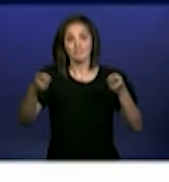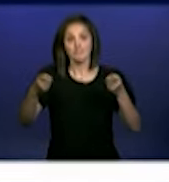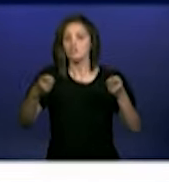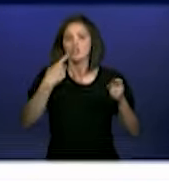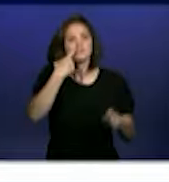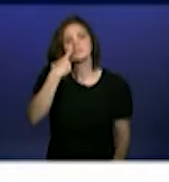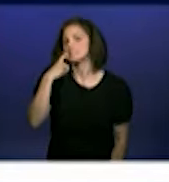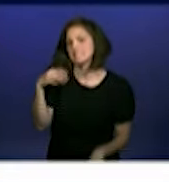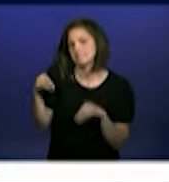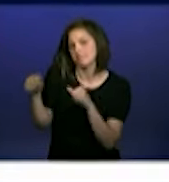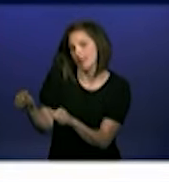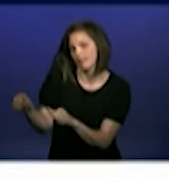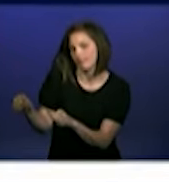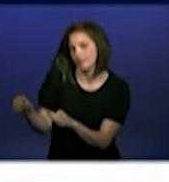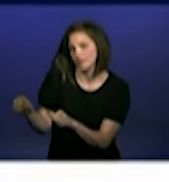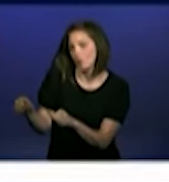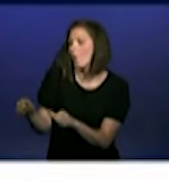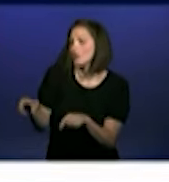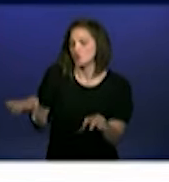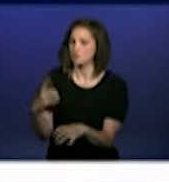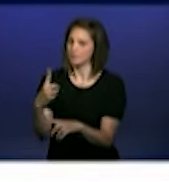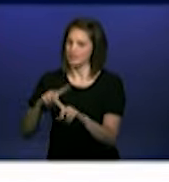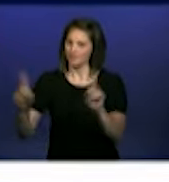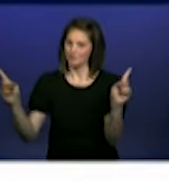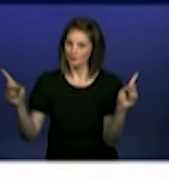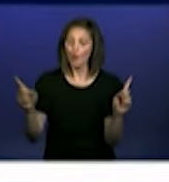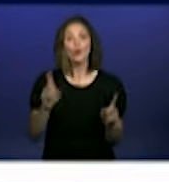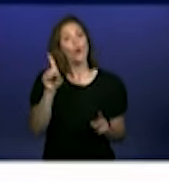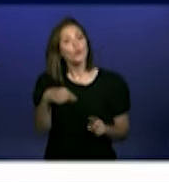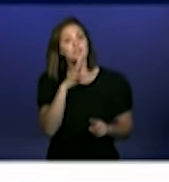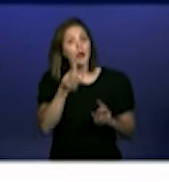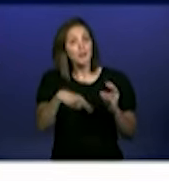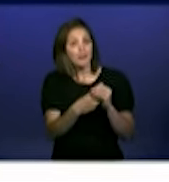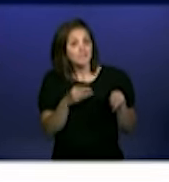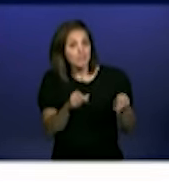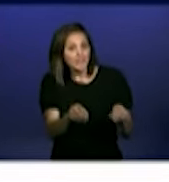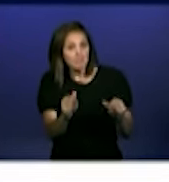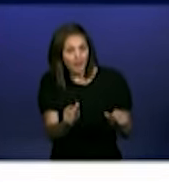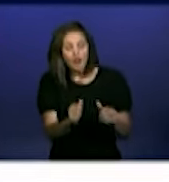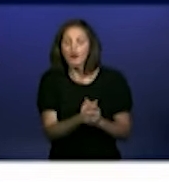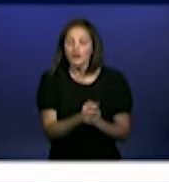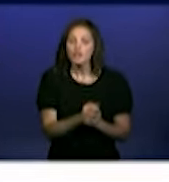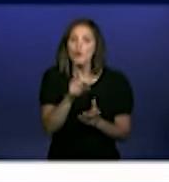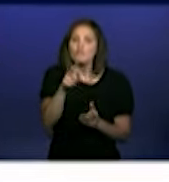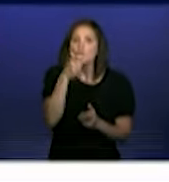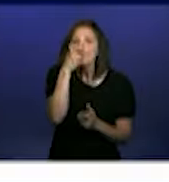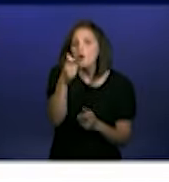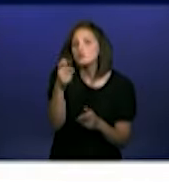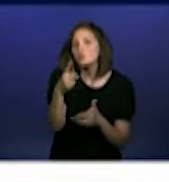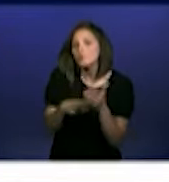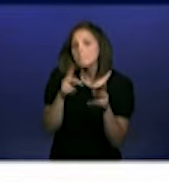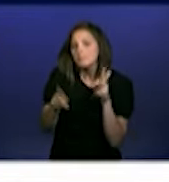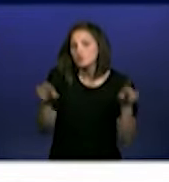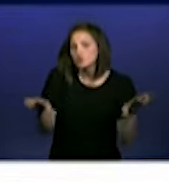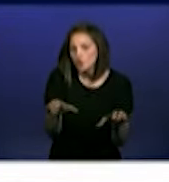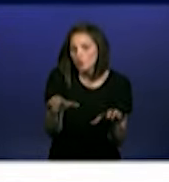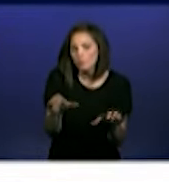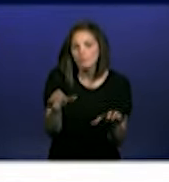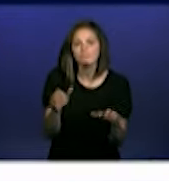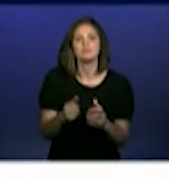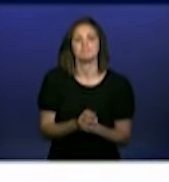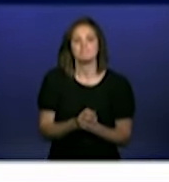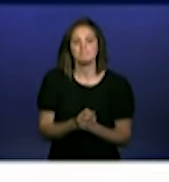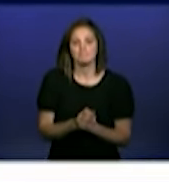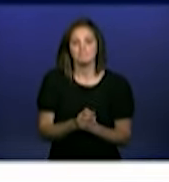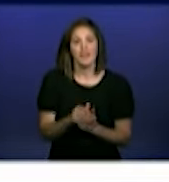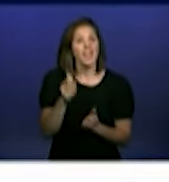It's not a good political move to do anything but talk about it. It's not listen to what people say, but watch what they do. Everything else is a lie. Thank you. Mr.